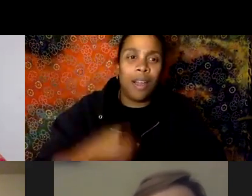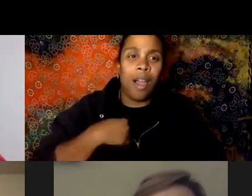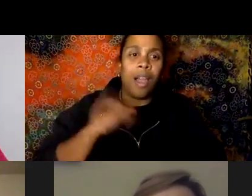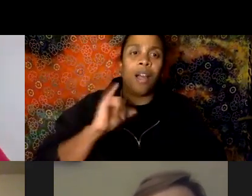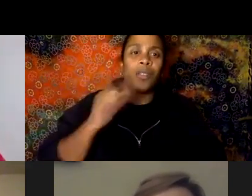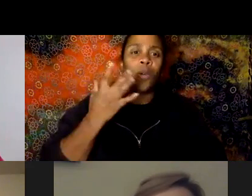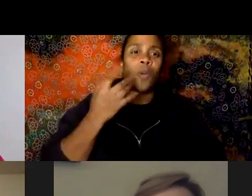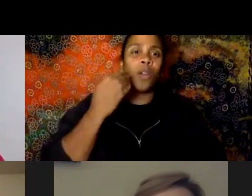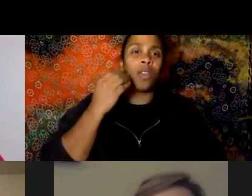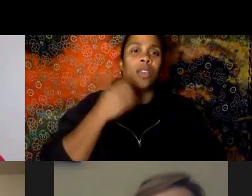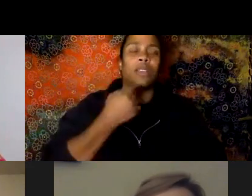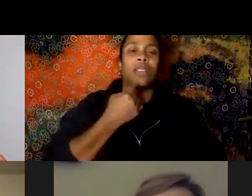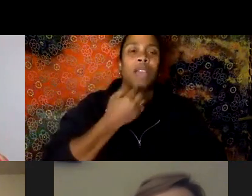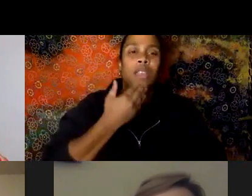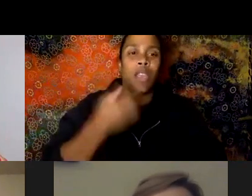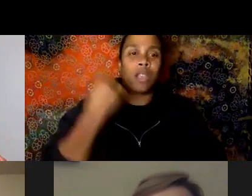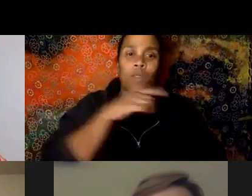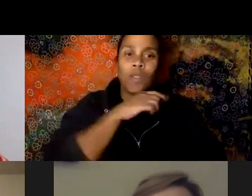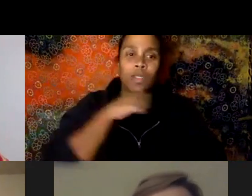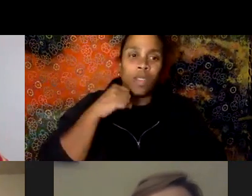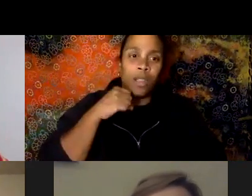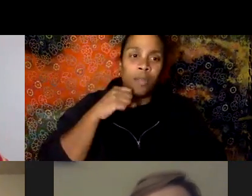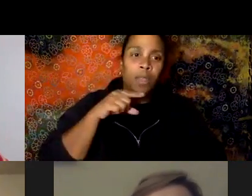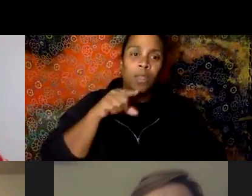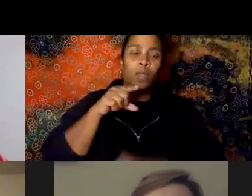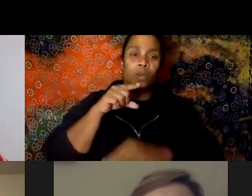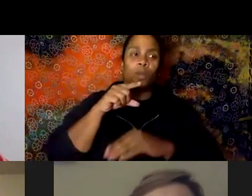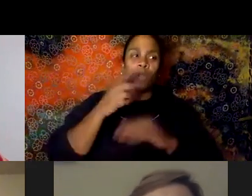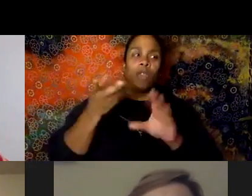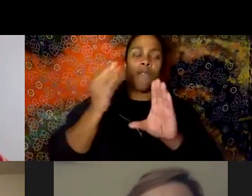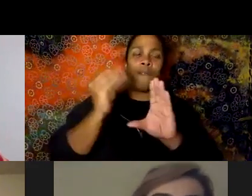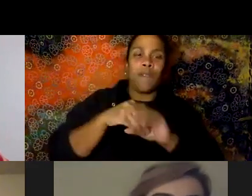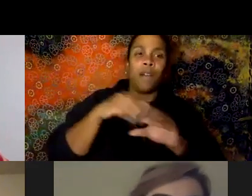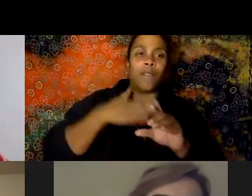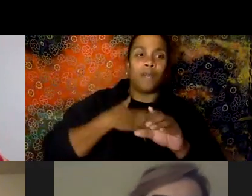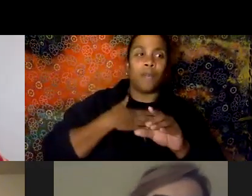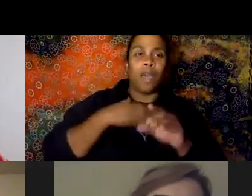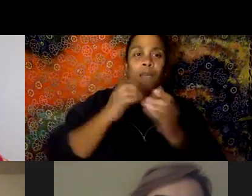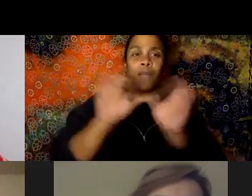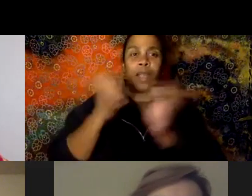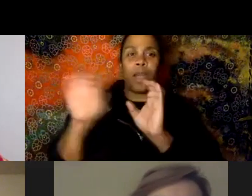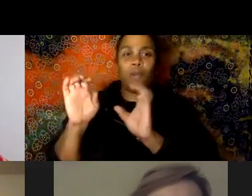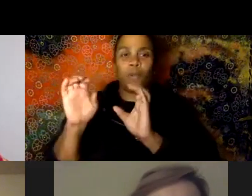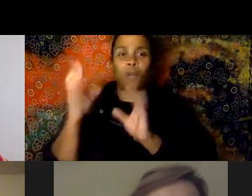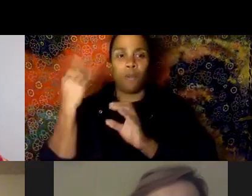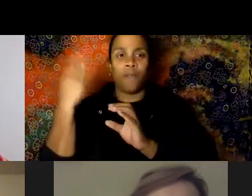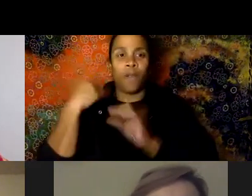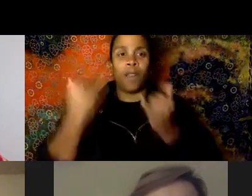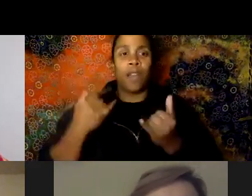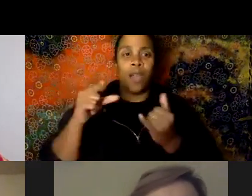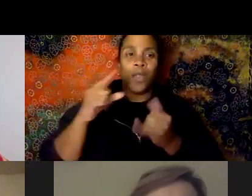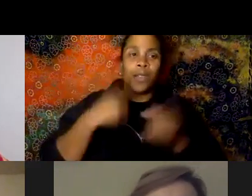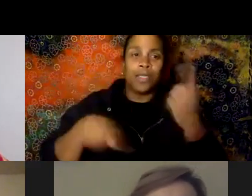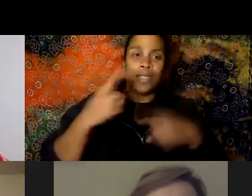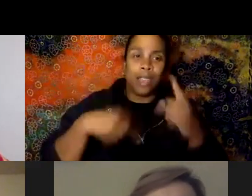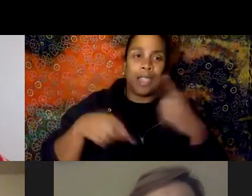say thanks to Sharon because you were in my breakout room and I was already super attracted to your energy. And now that you're signing, all I want to